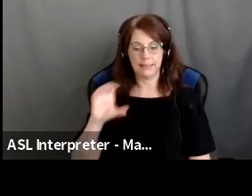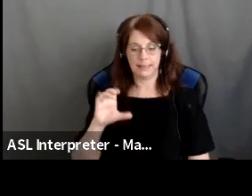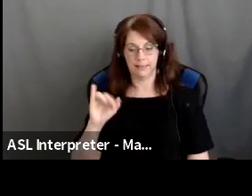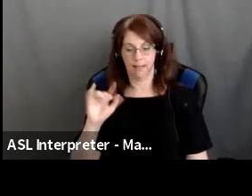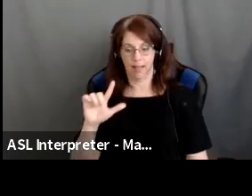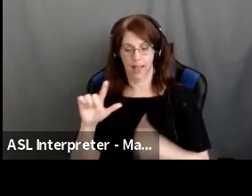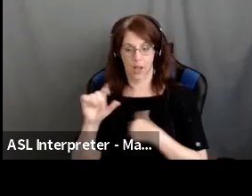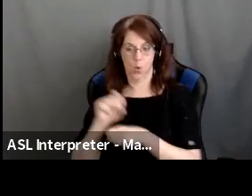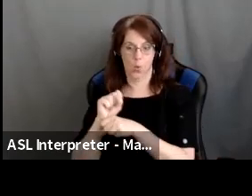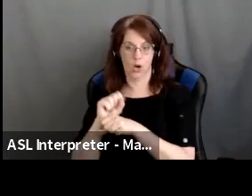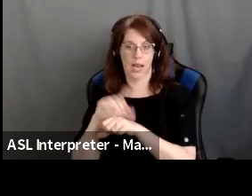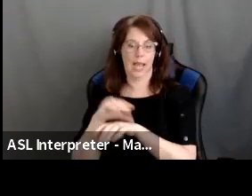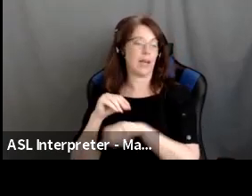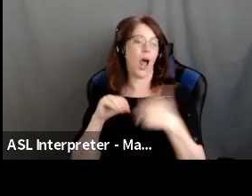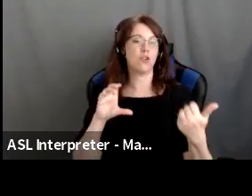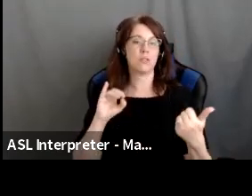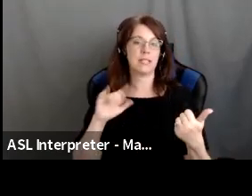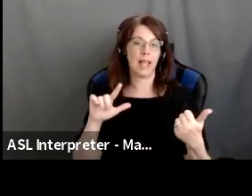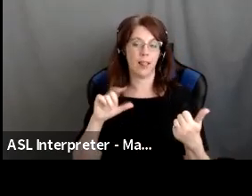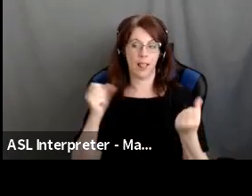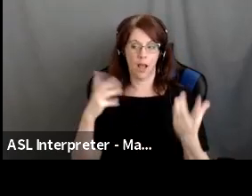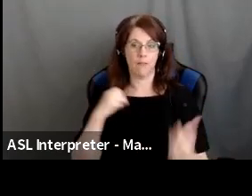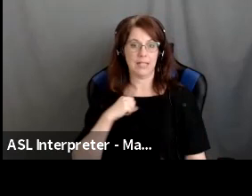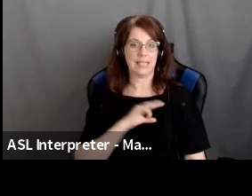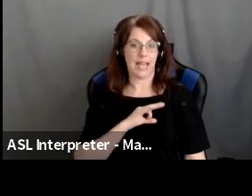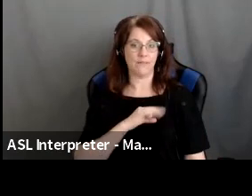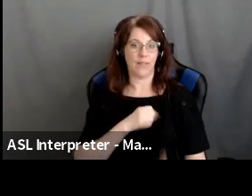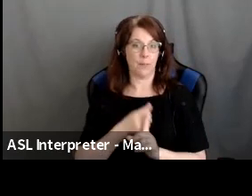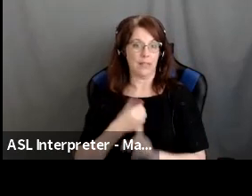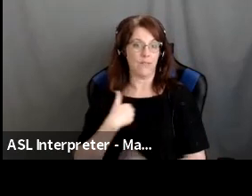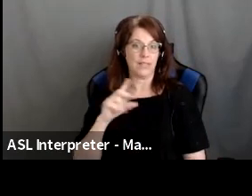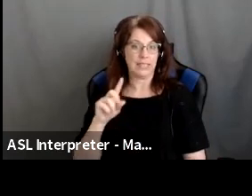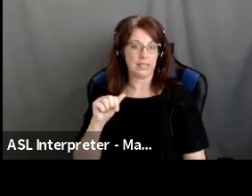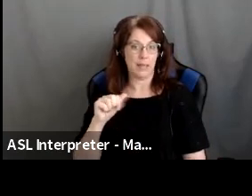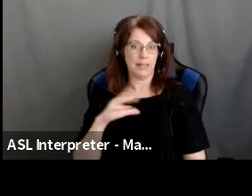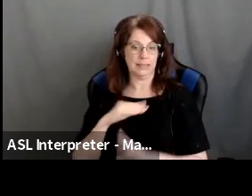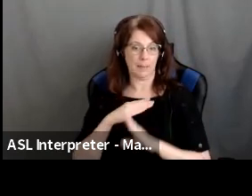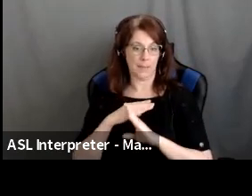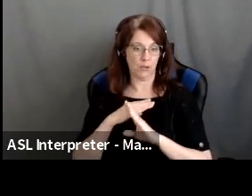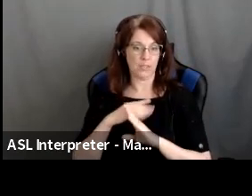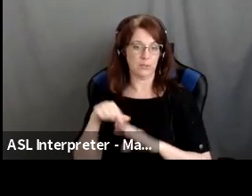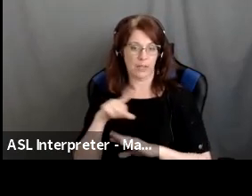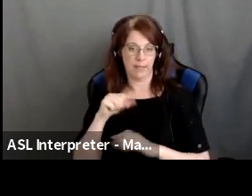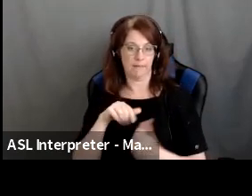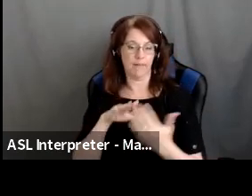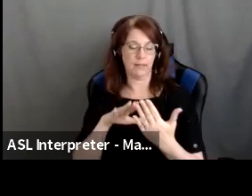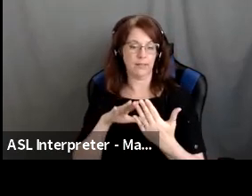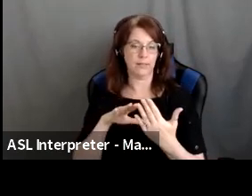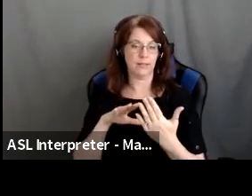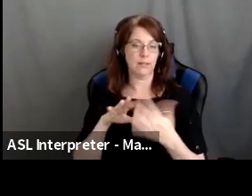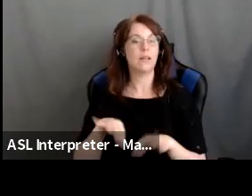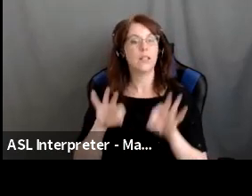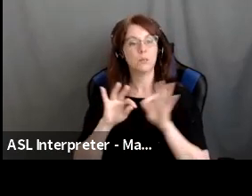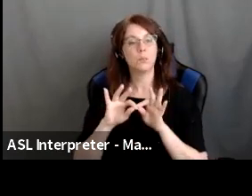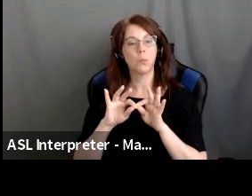at and a lot of other SILs that a lot of the staff have disabilities themselves and barriers that they face. So it's